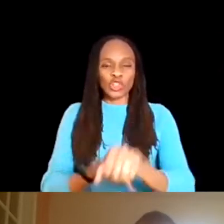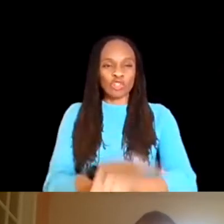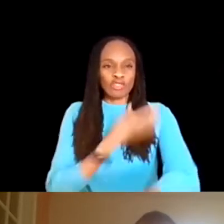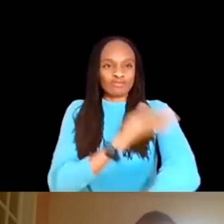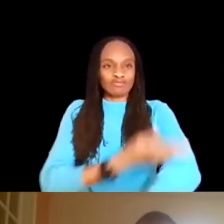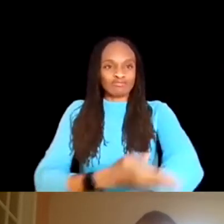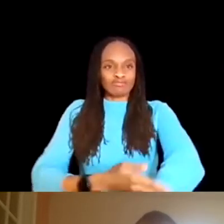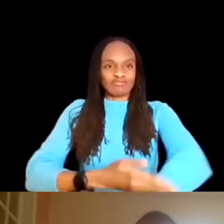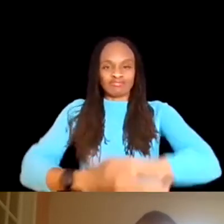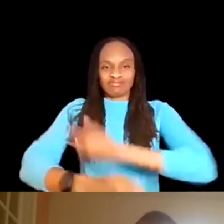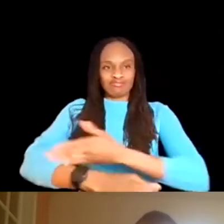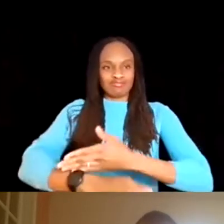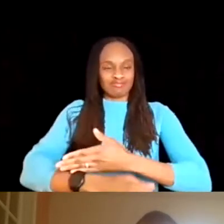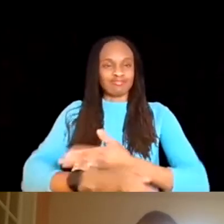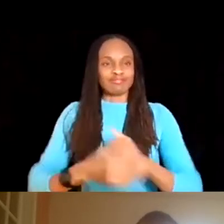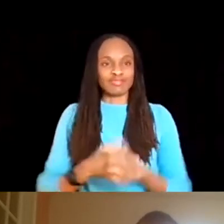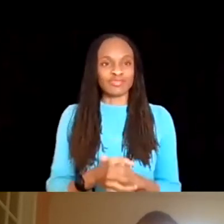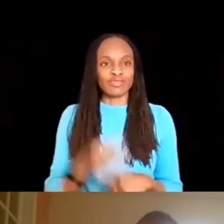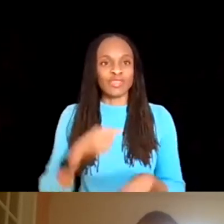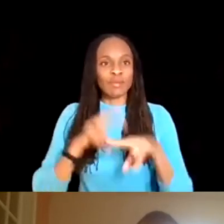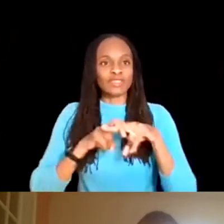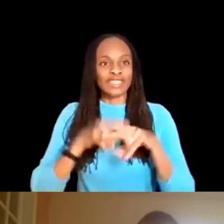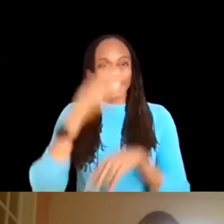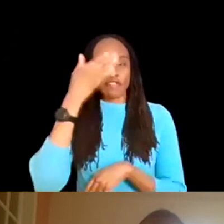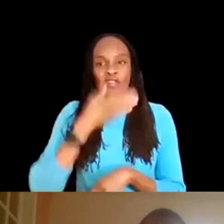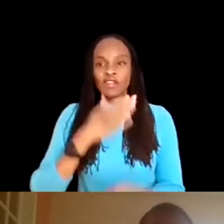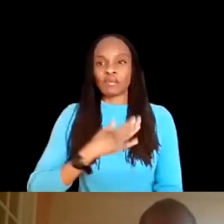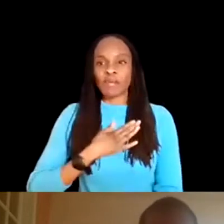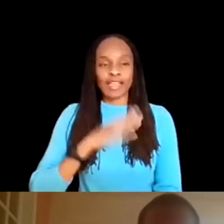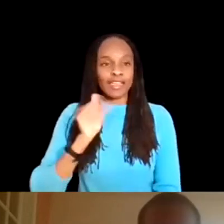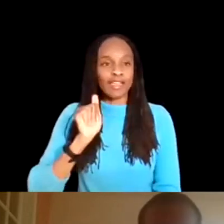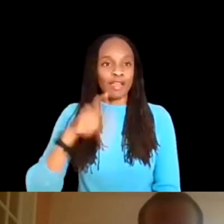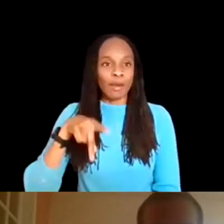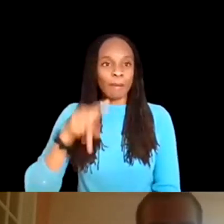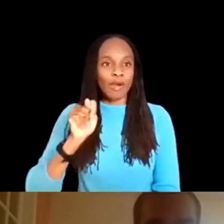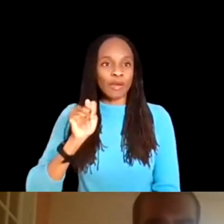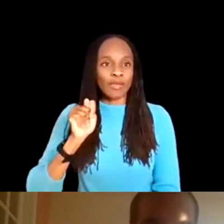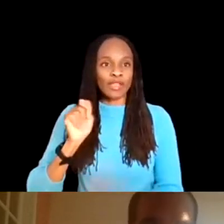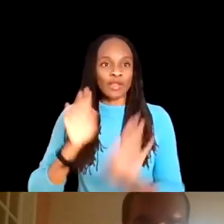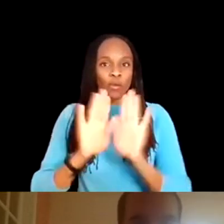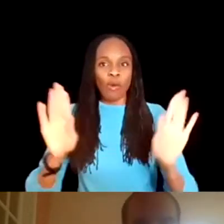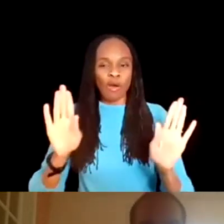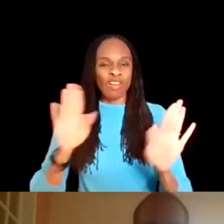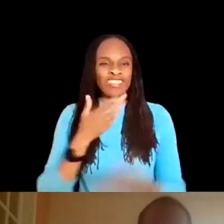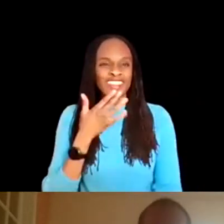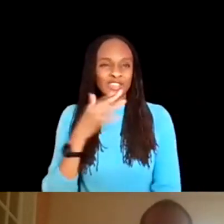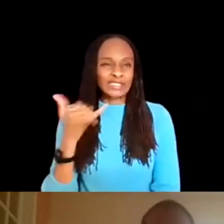shirt and sitting in front of my apartment wall, which is yellowish.